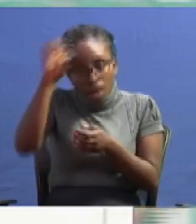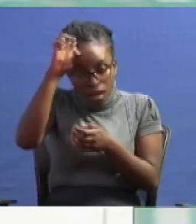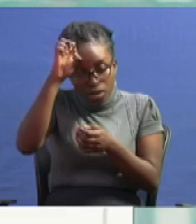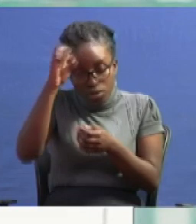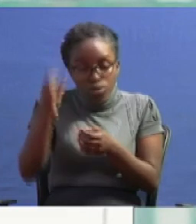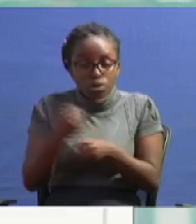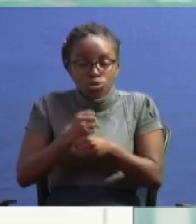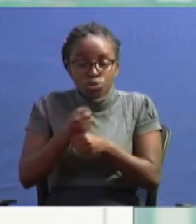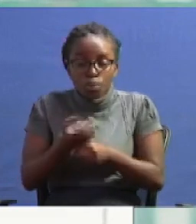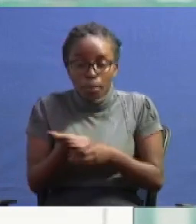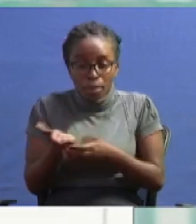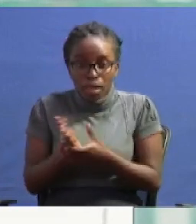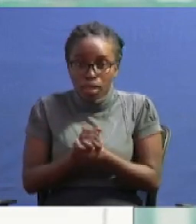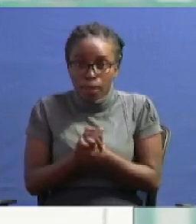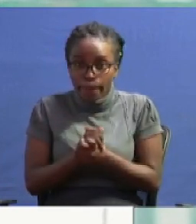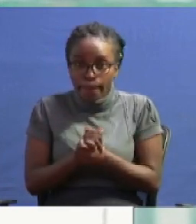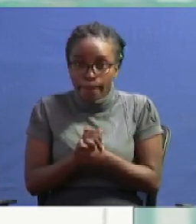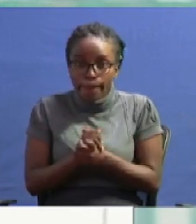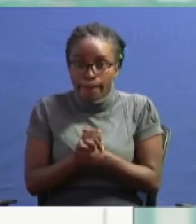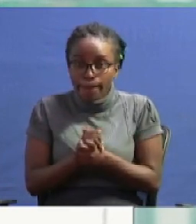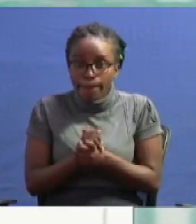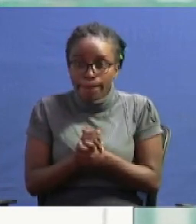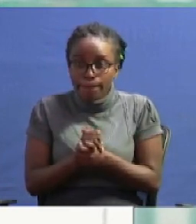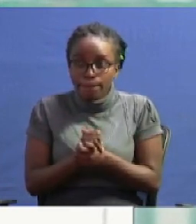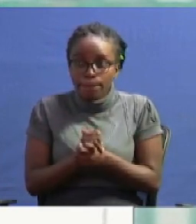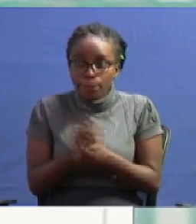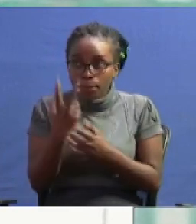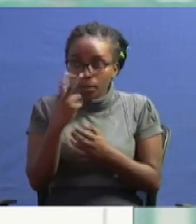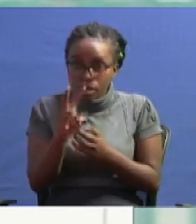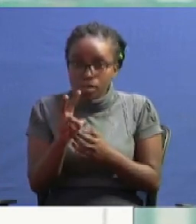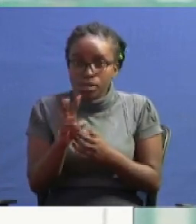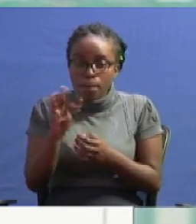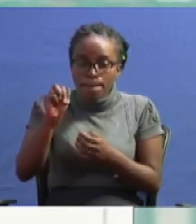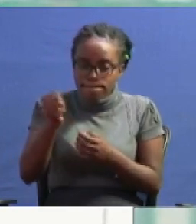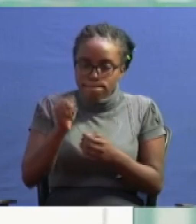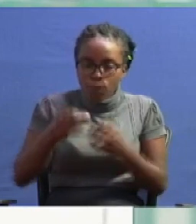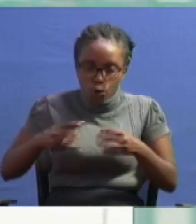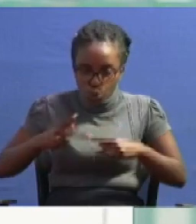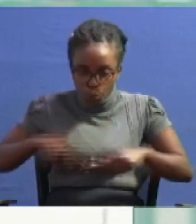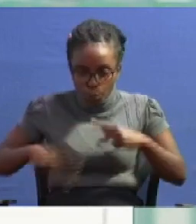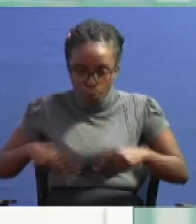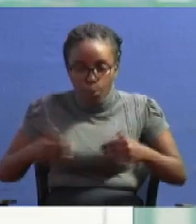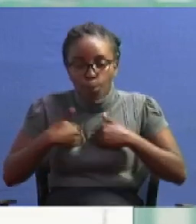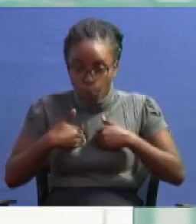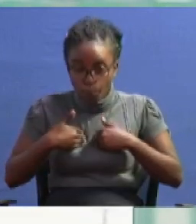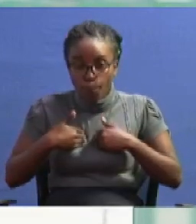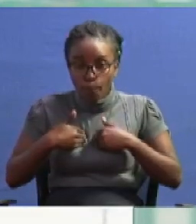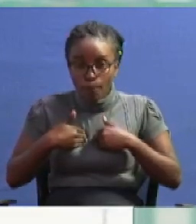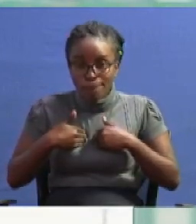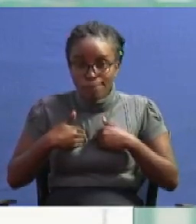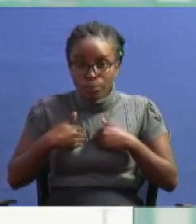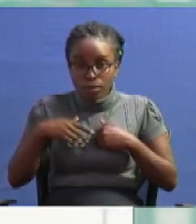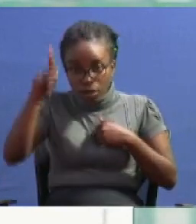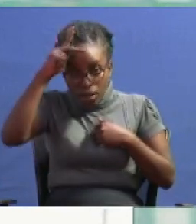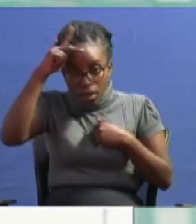I'm trying to go there. Let's say we have 1 million people, in Kiambu,